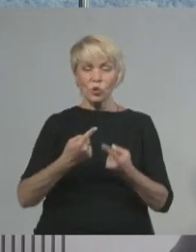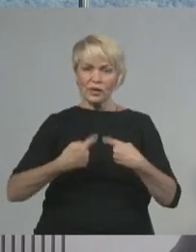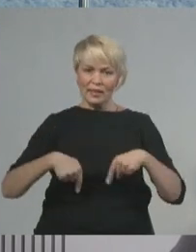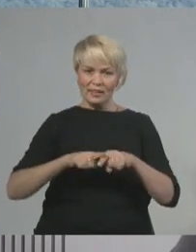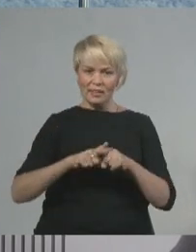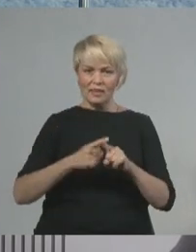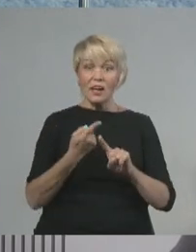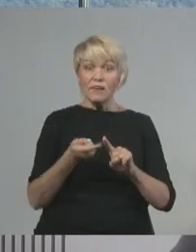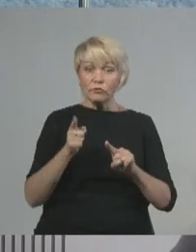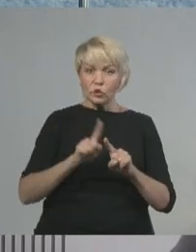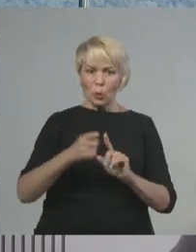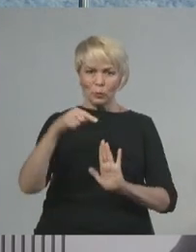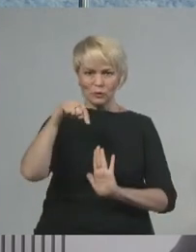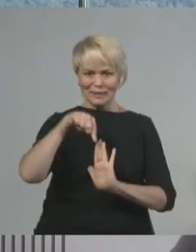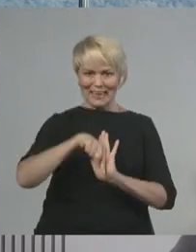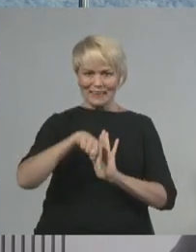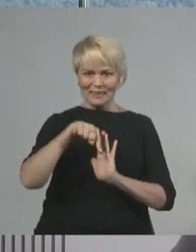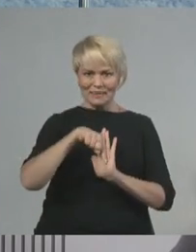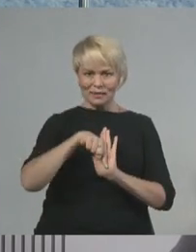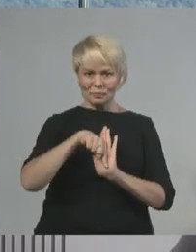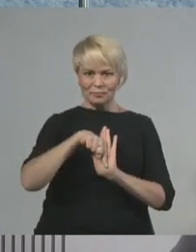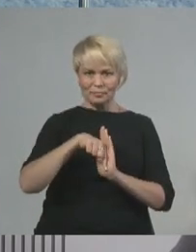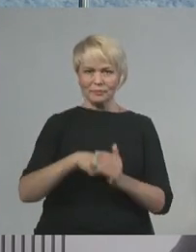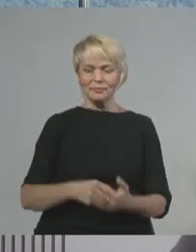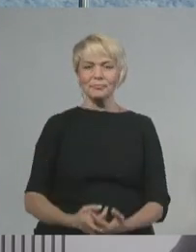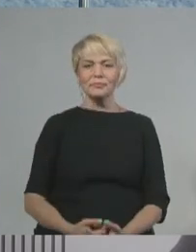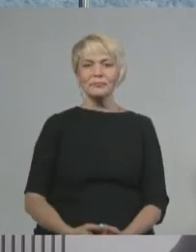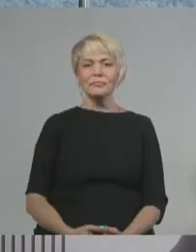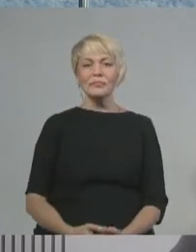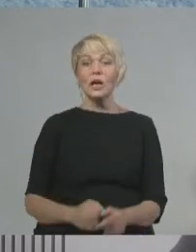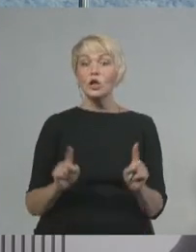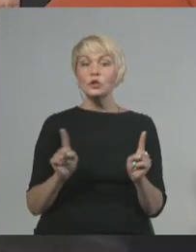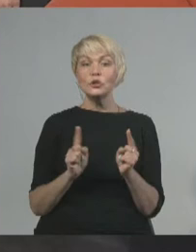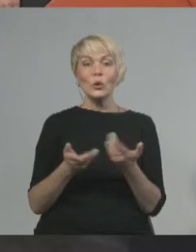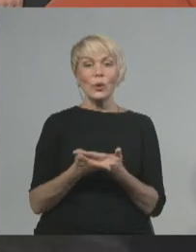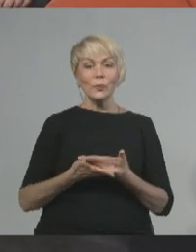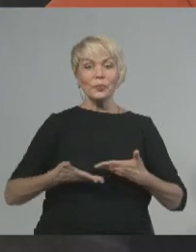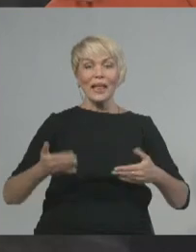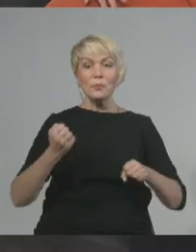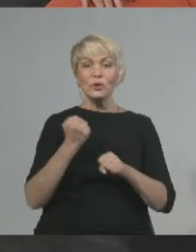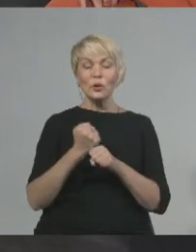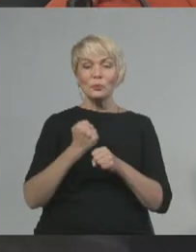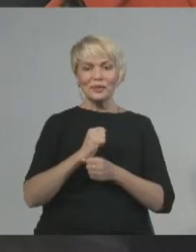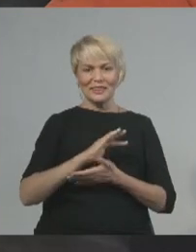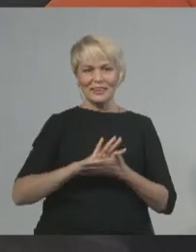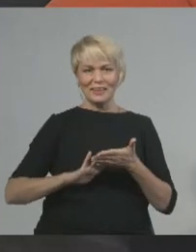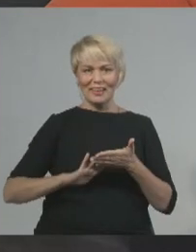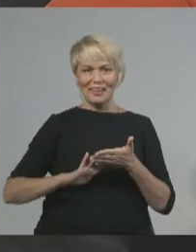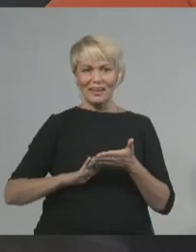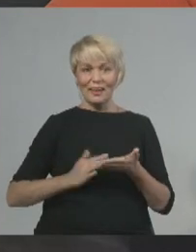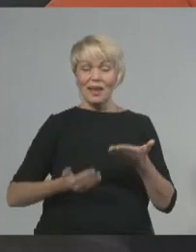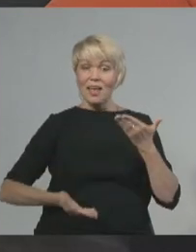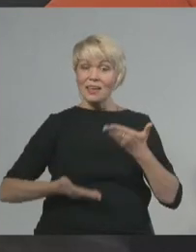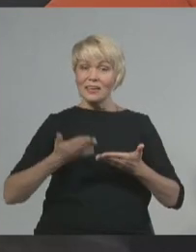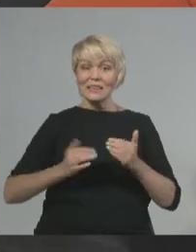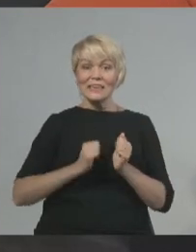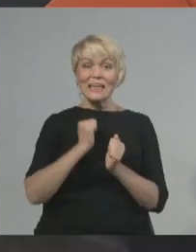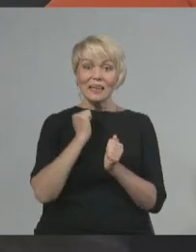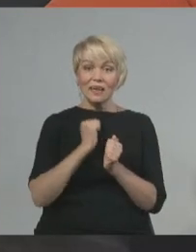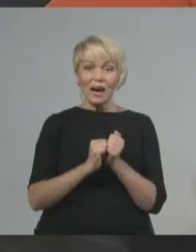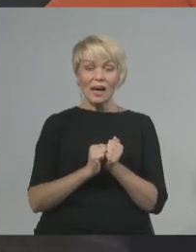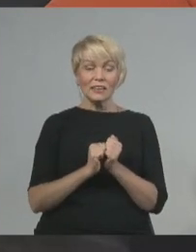climate where where should we go next no yes there is nothing